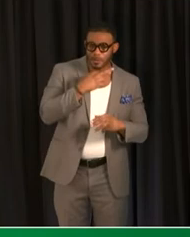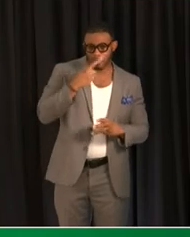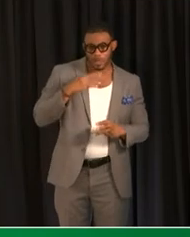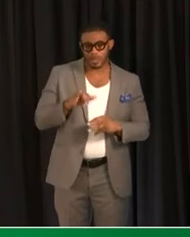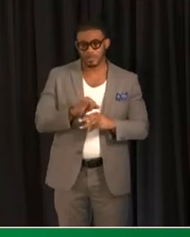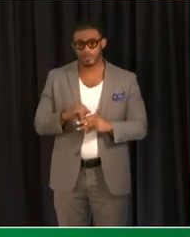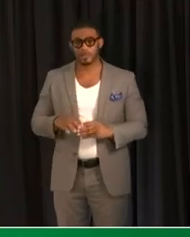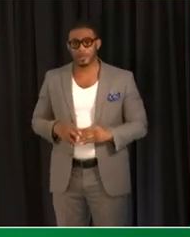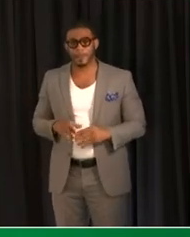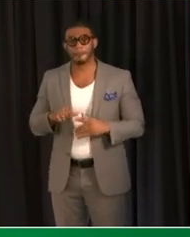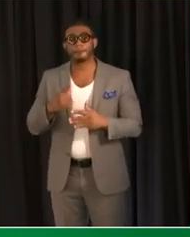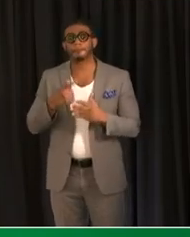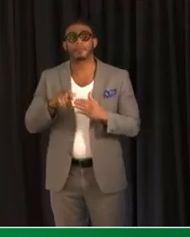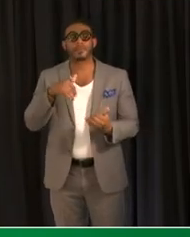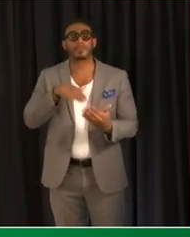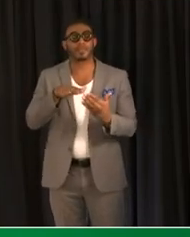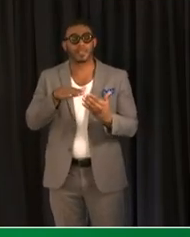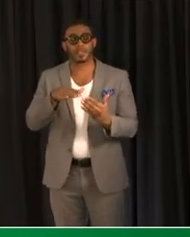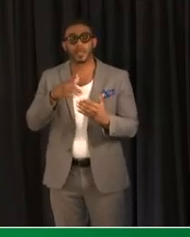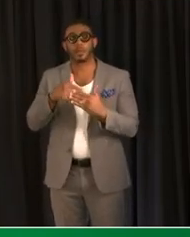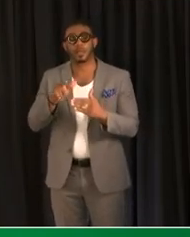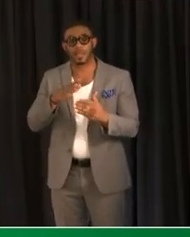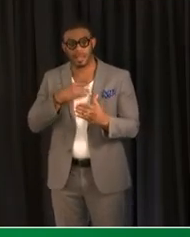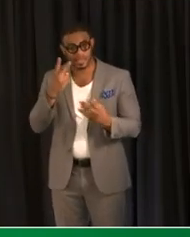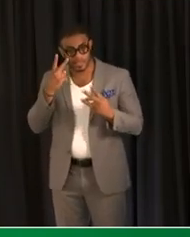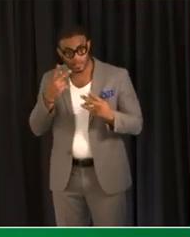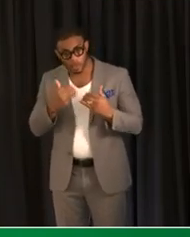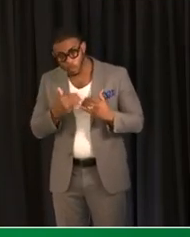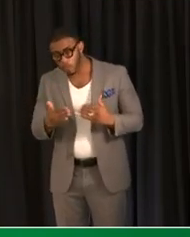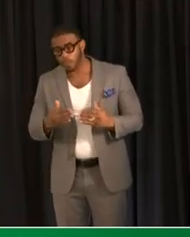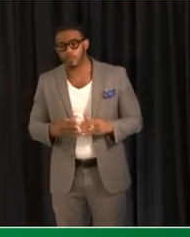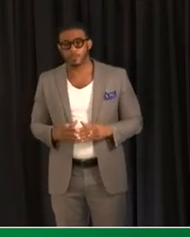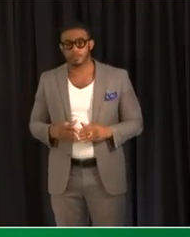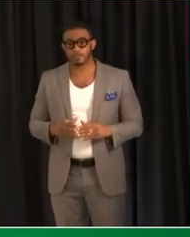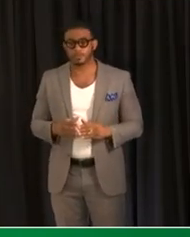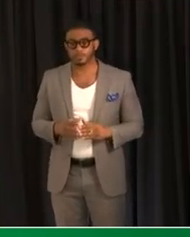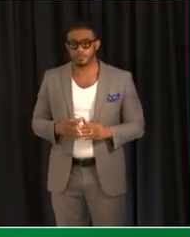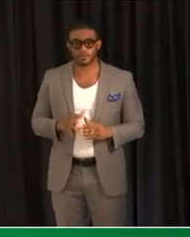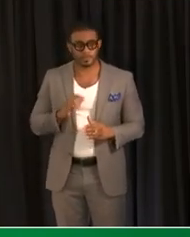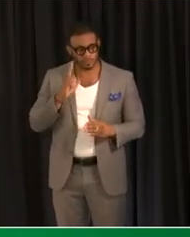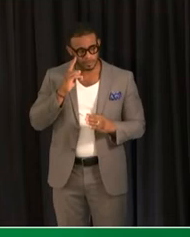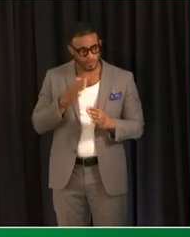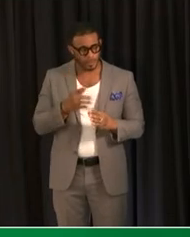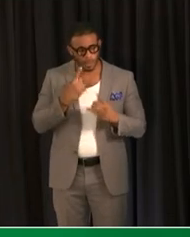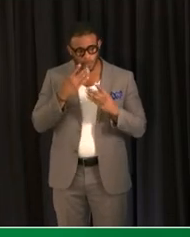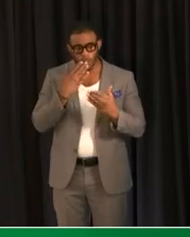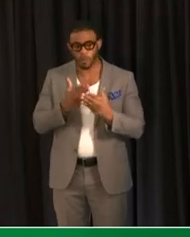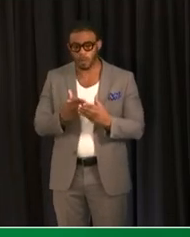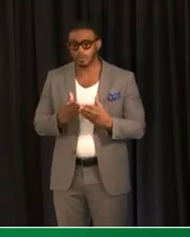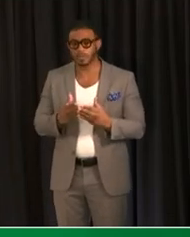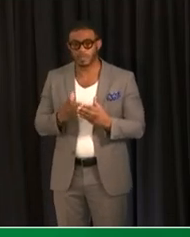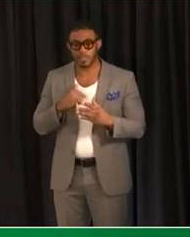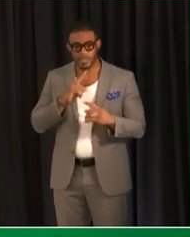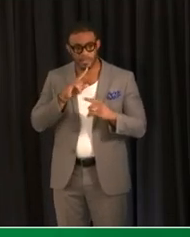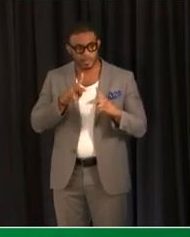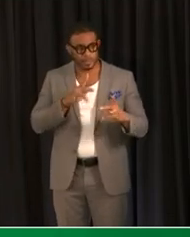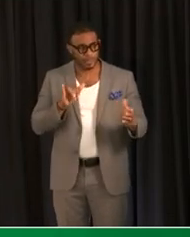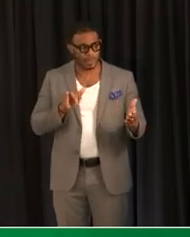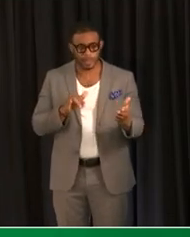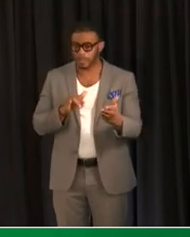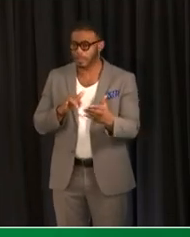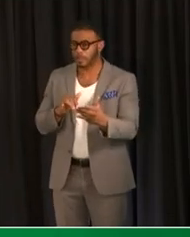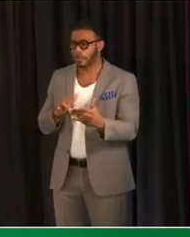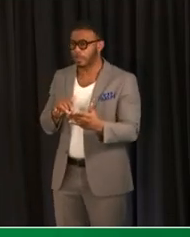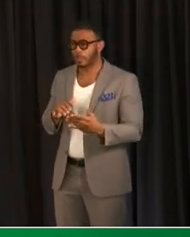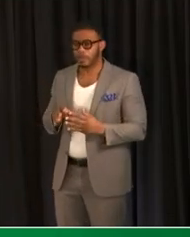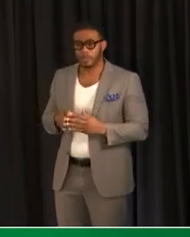some folks in the restaurant industry about what they're facing and what they'd like to see going forward. And I think it's worked well. And as I tell folks,